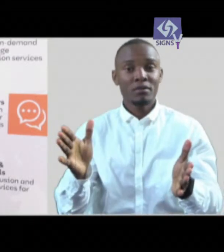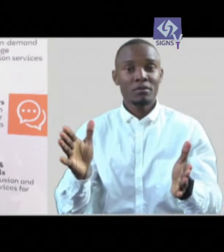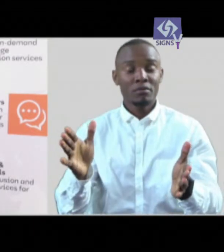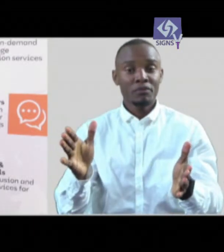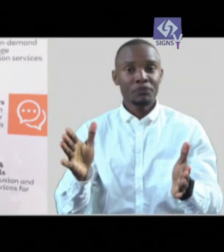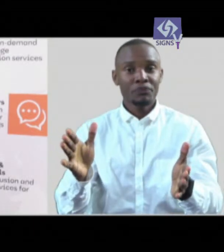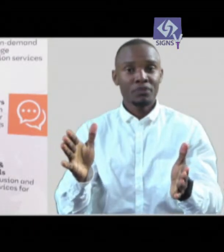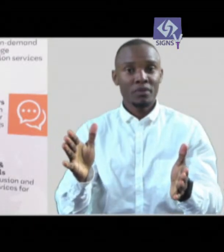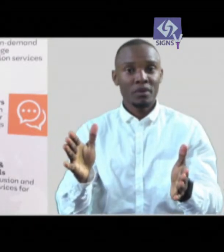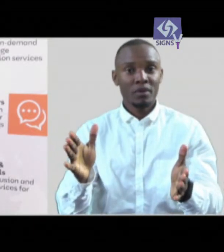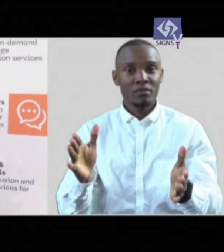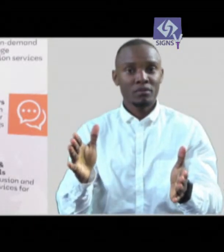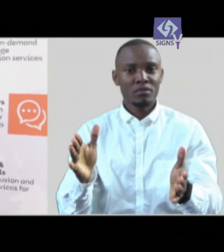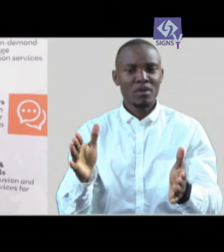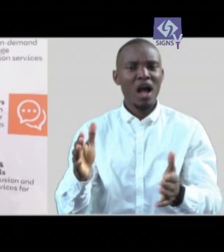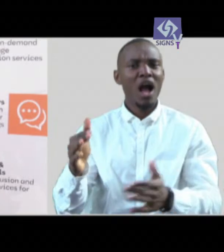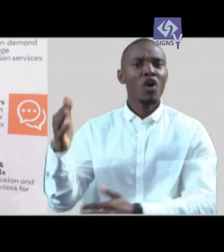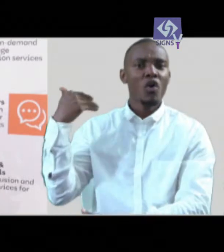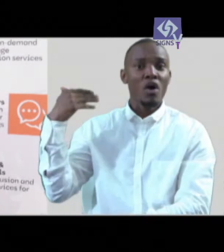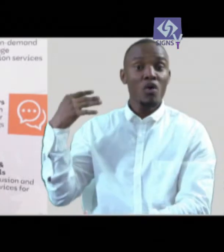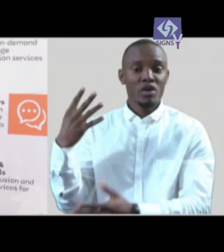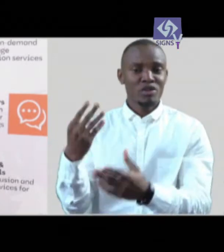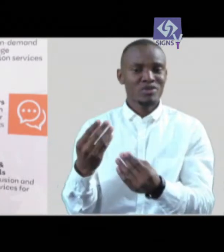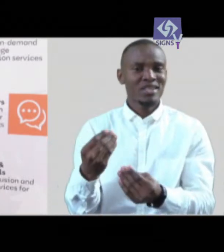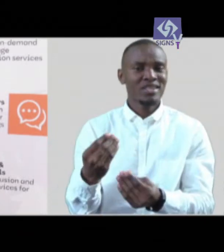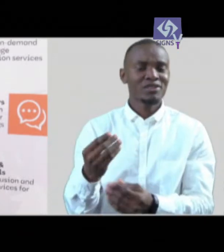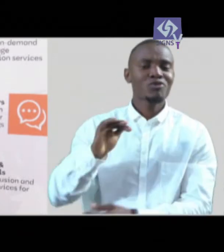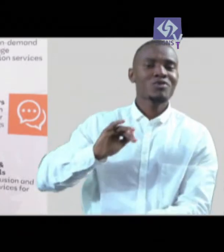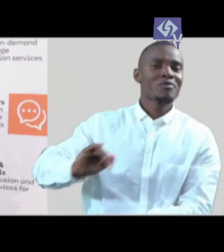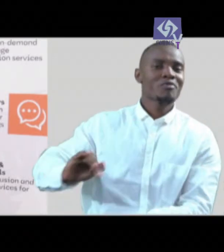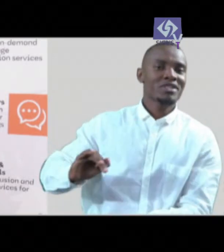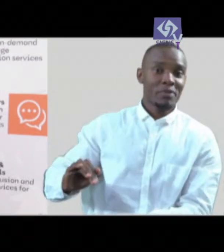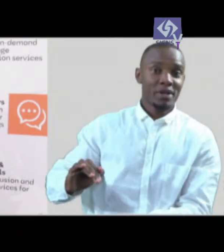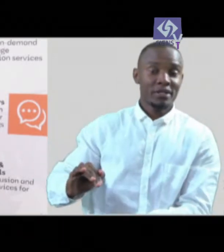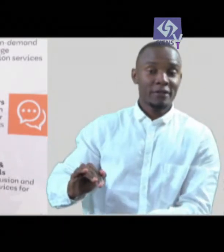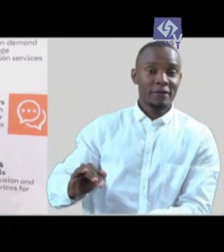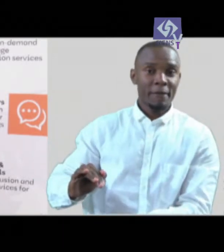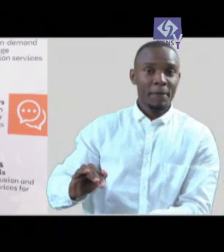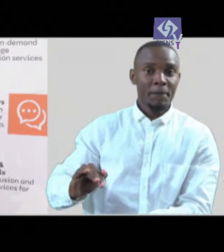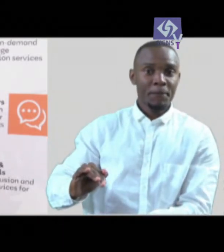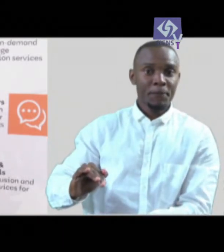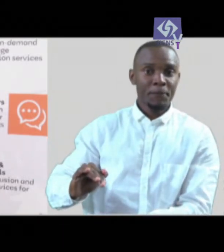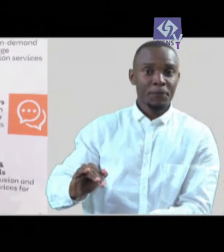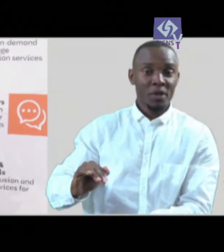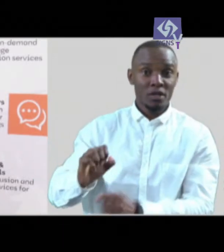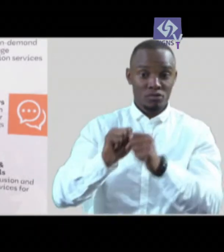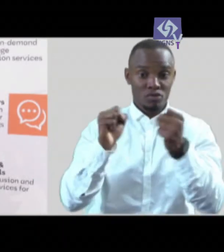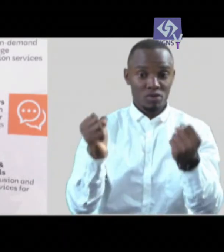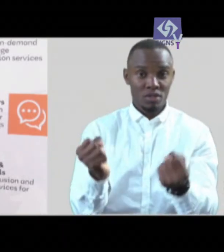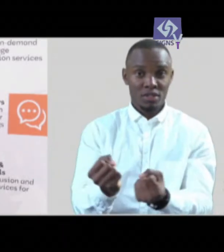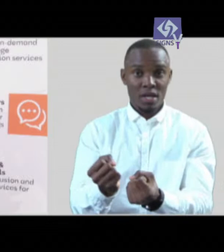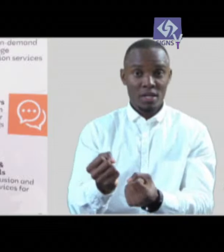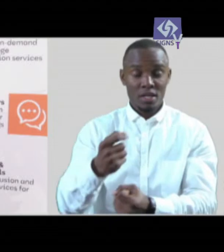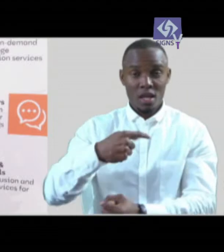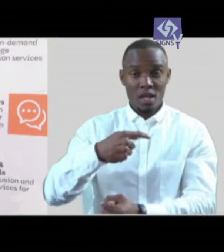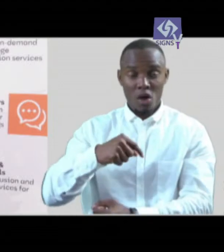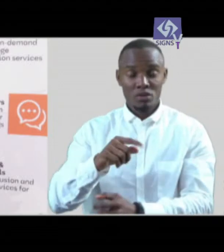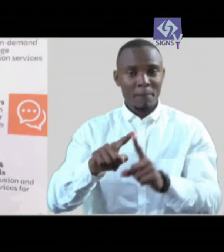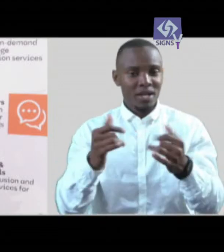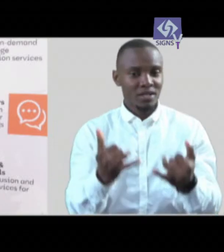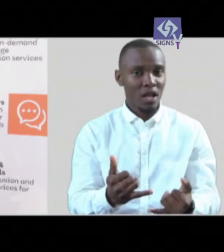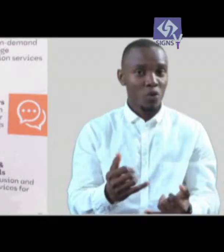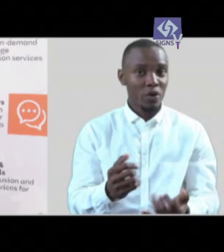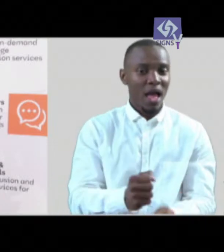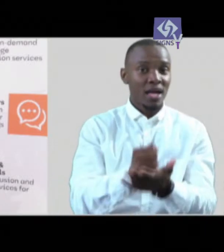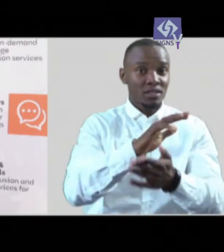population, it was easy for them to be left out in the society. But now with